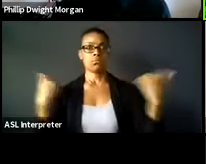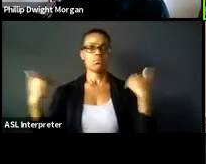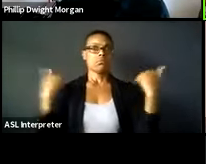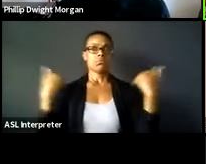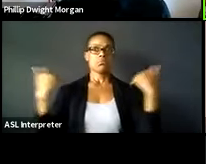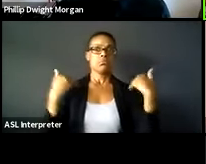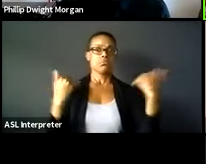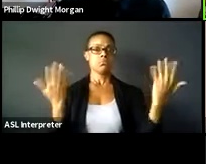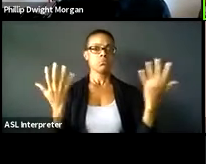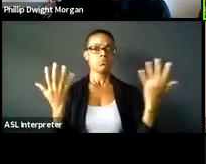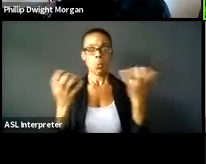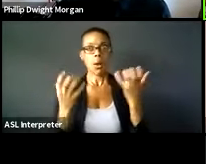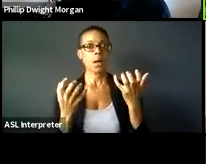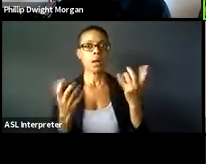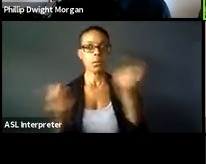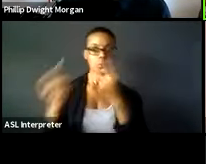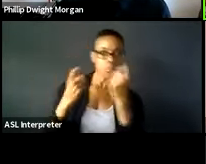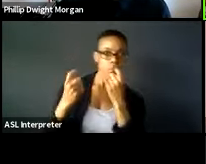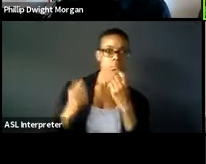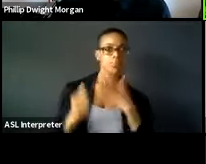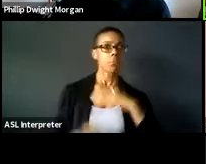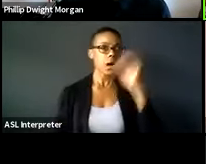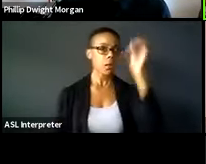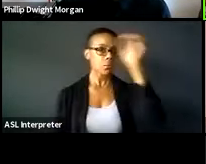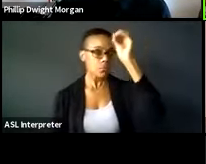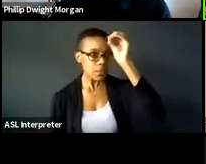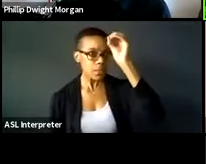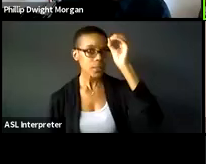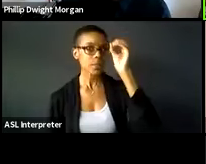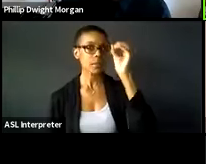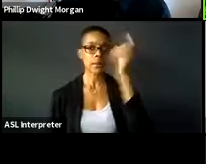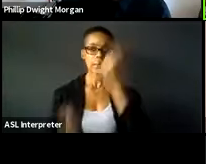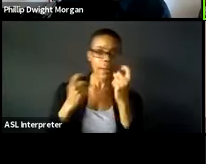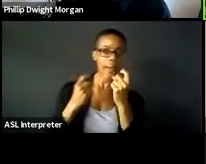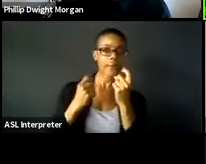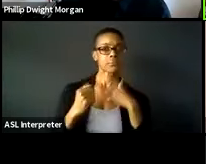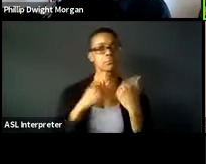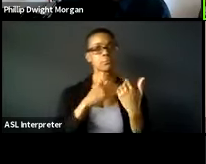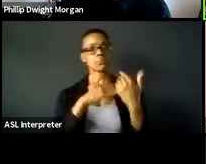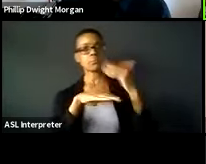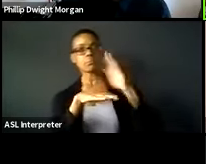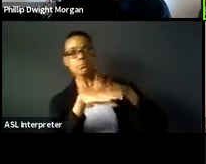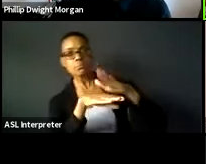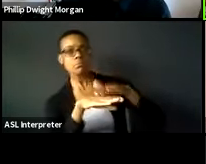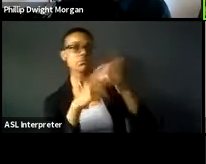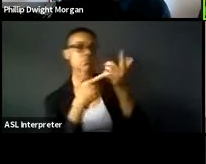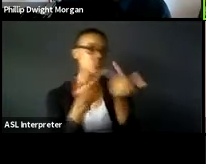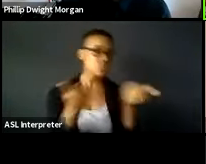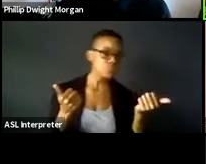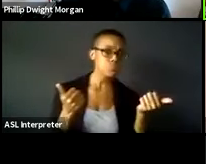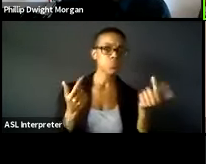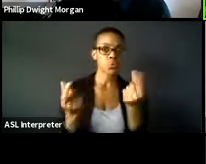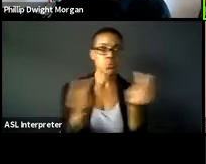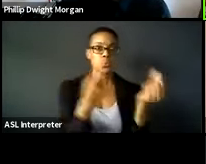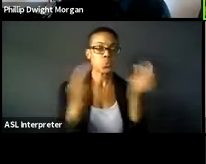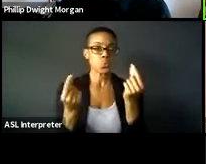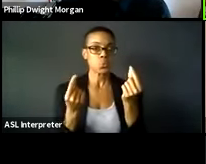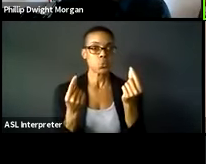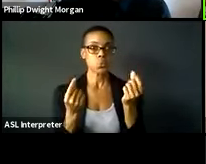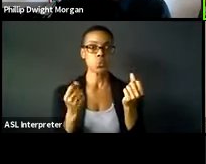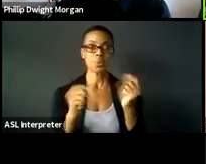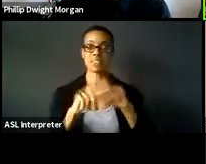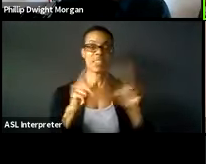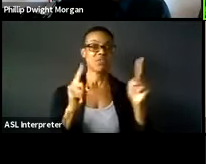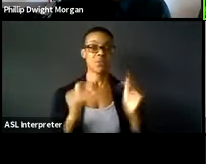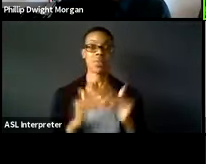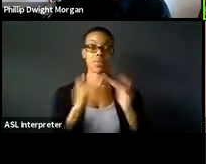and to hear my thoughts or how would I go about this, all levels of government, because they see me